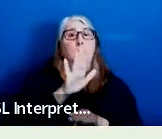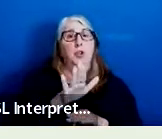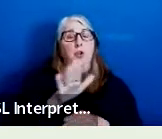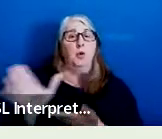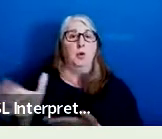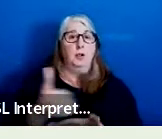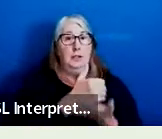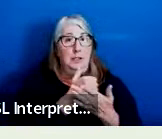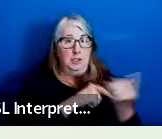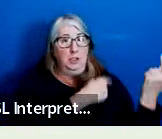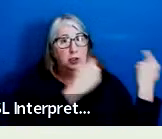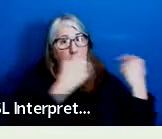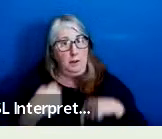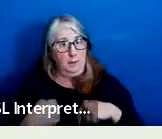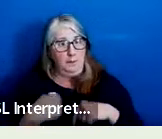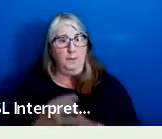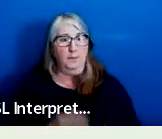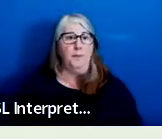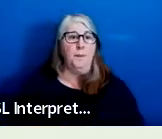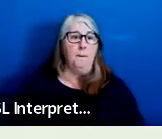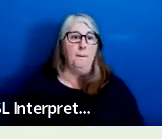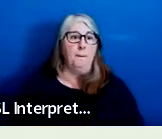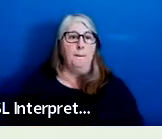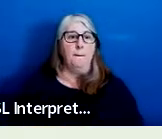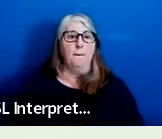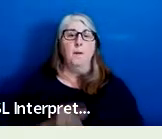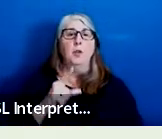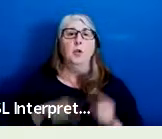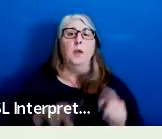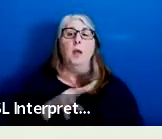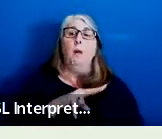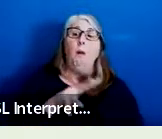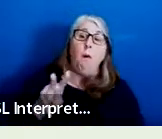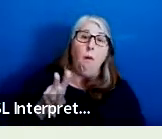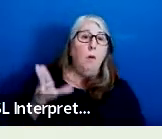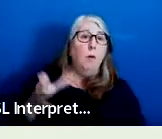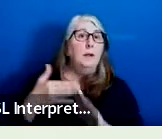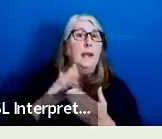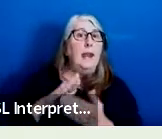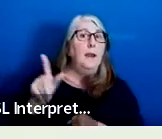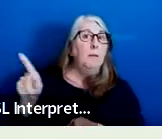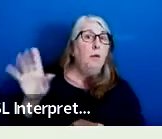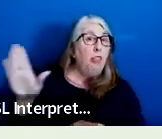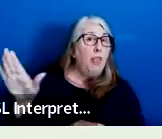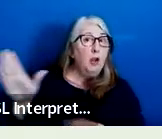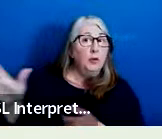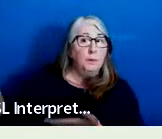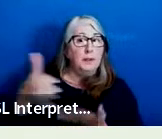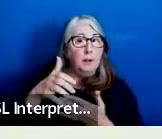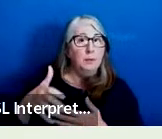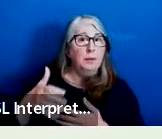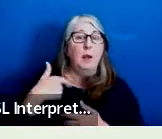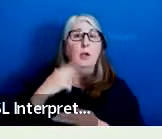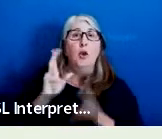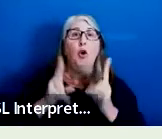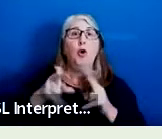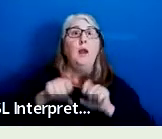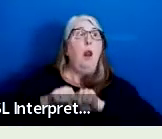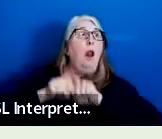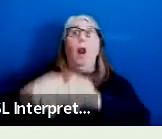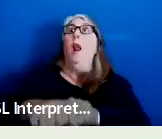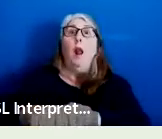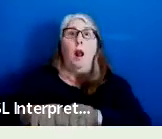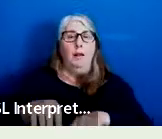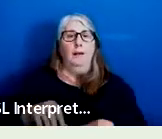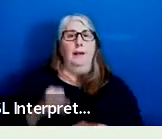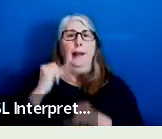contractor. You can't look out and see that, oh, my neighbor's stuff got picked up and now I'm going to dash out and put my cart out there so